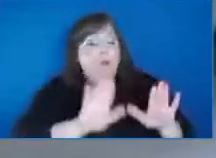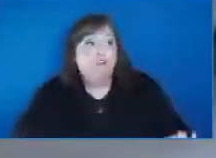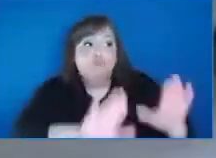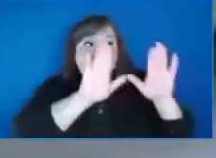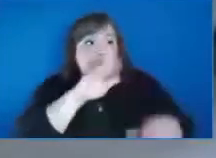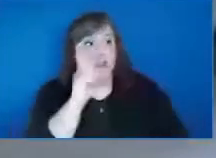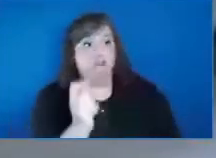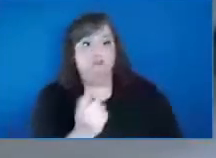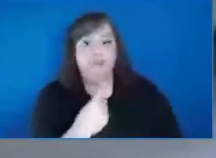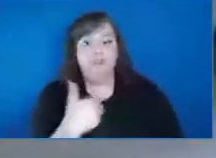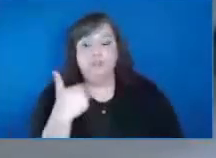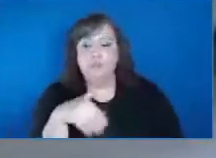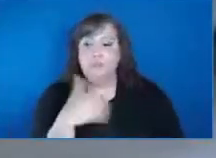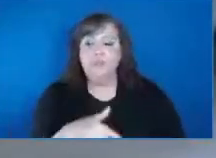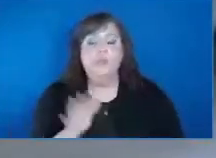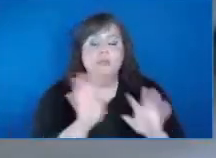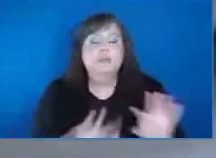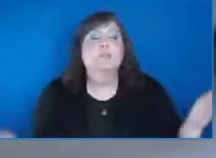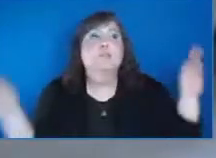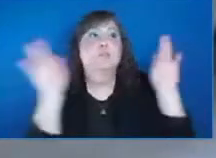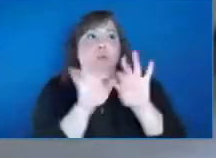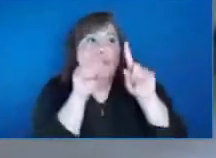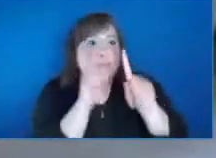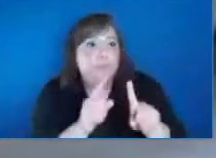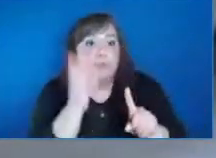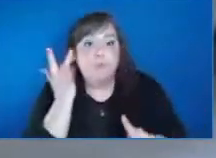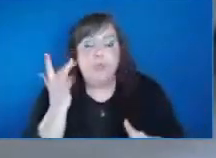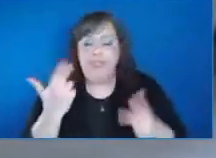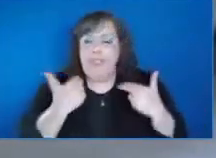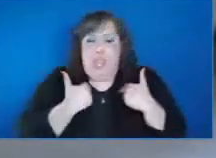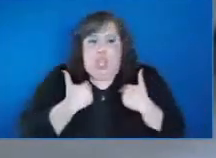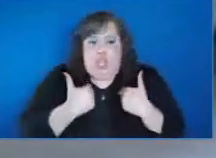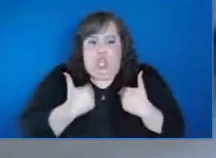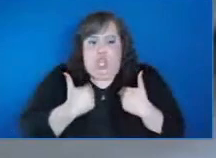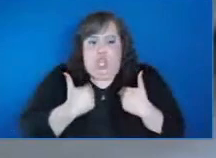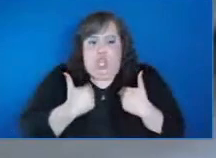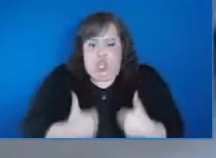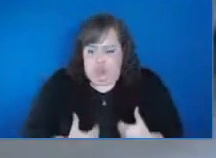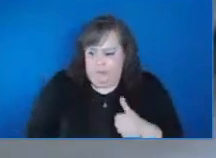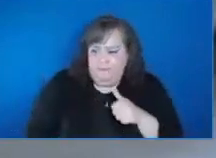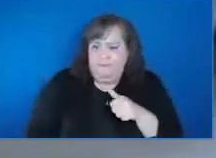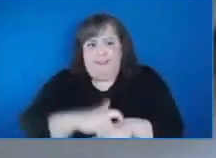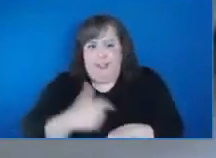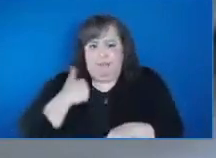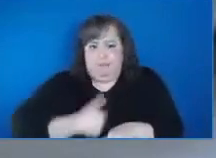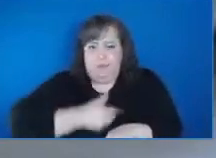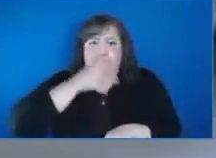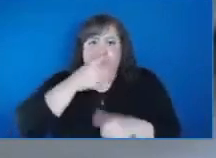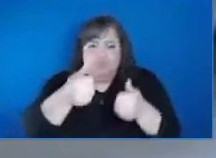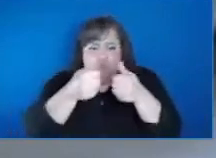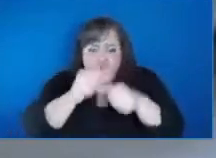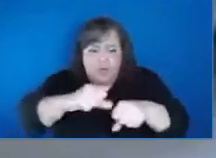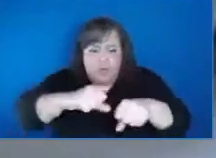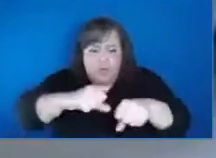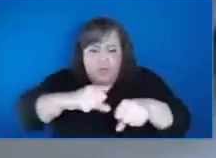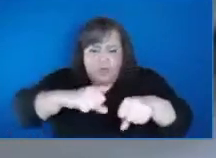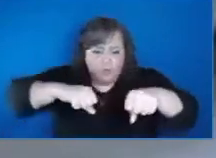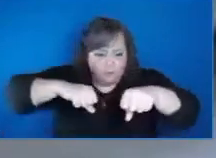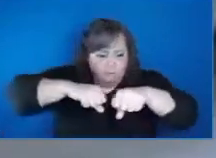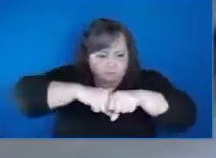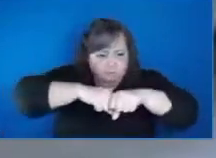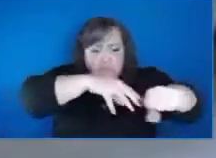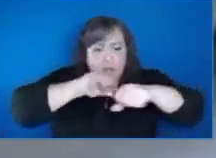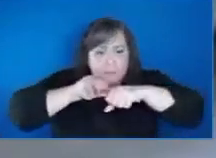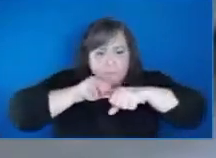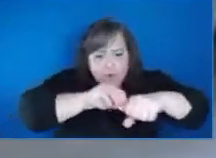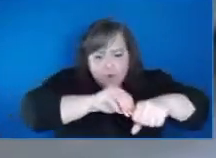mission because it is humanity's first ever mission to try and deflect an asteroid